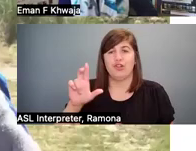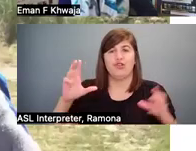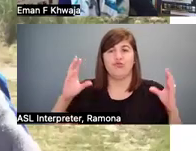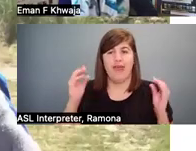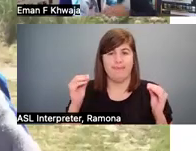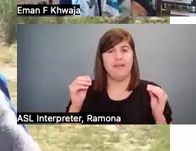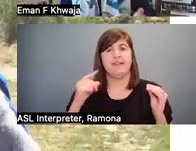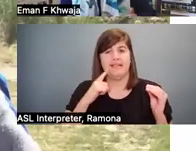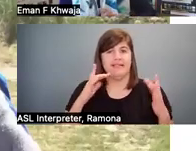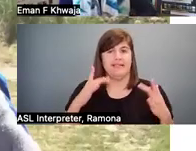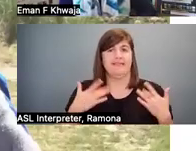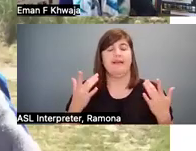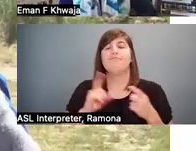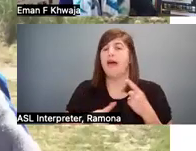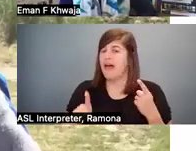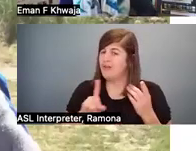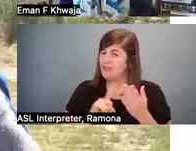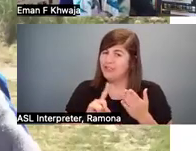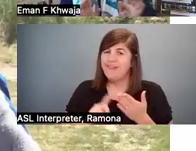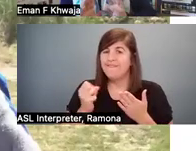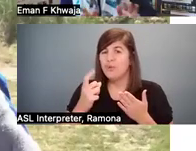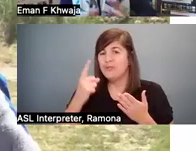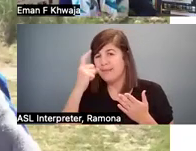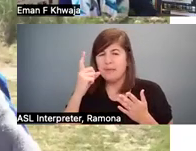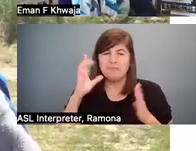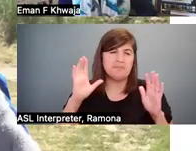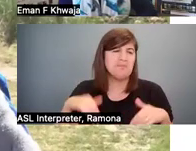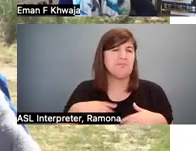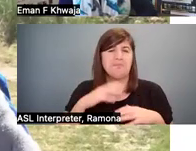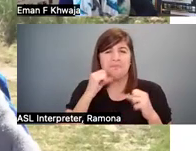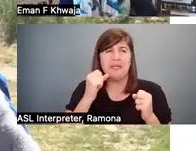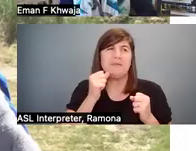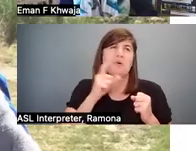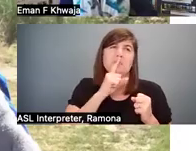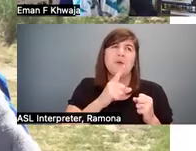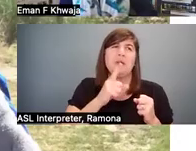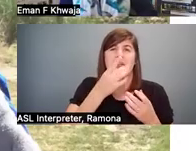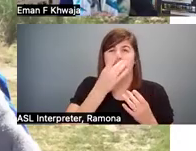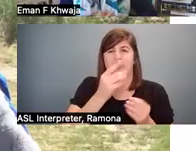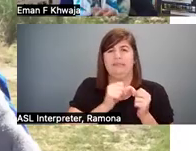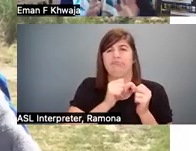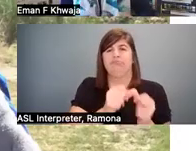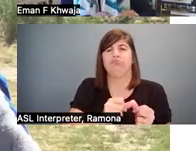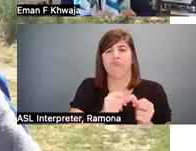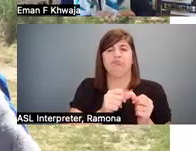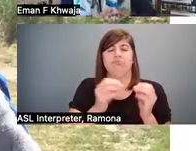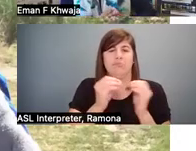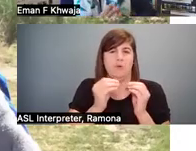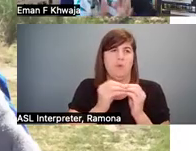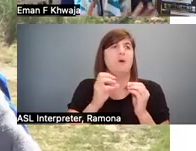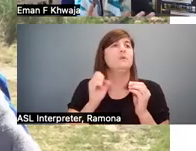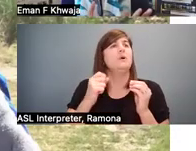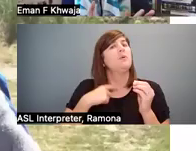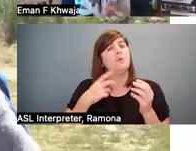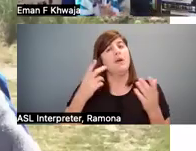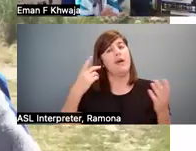shirt. But after doing that research for a couple of summers, I was like, I'm not really interested in doing this much longer. So for a brief moment, I